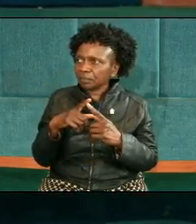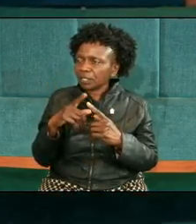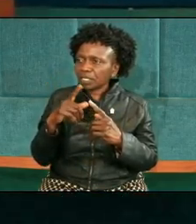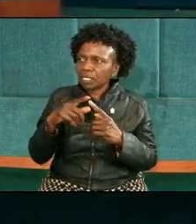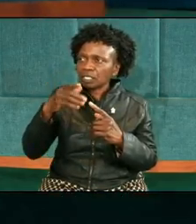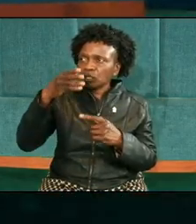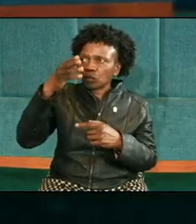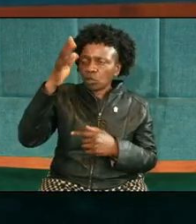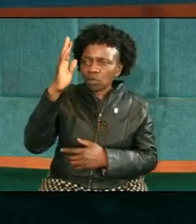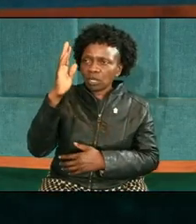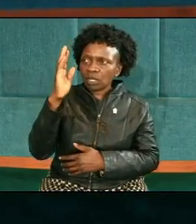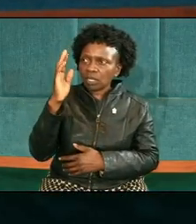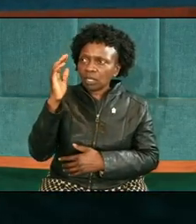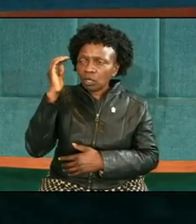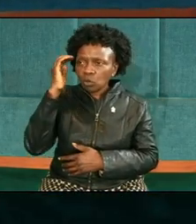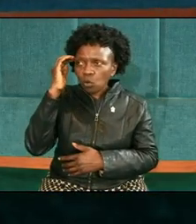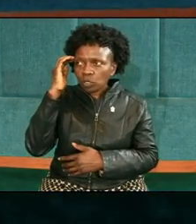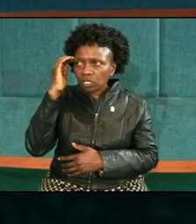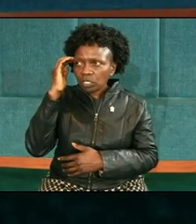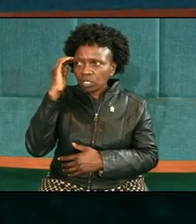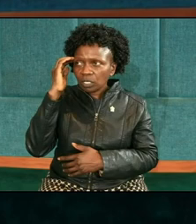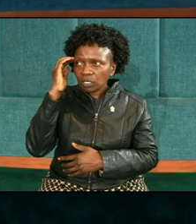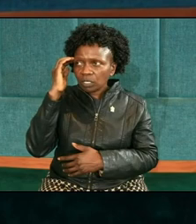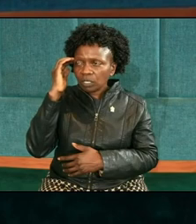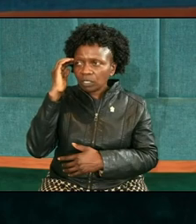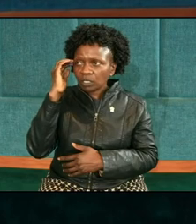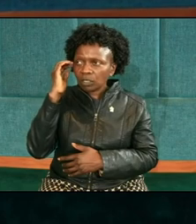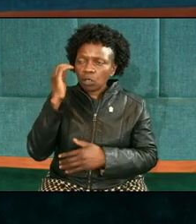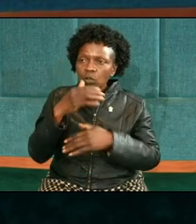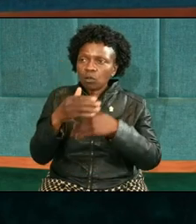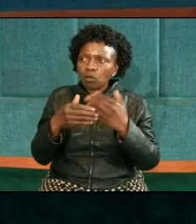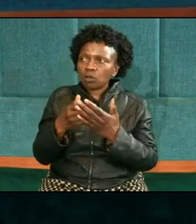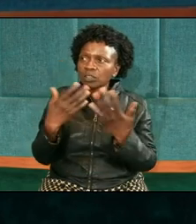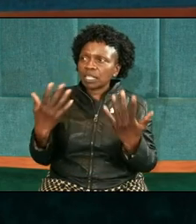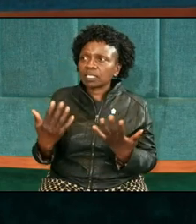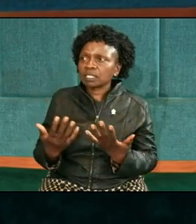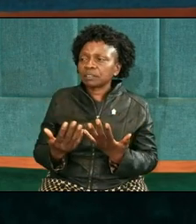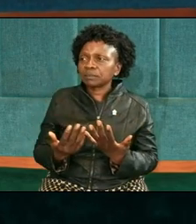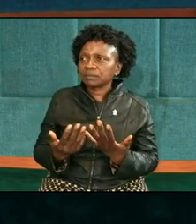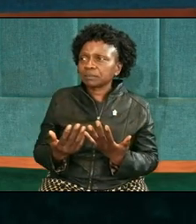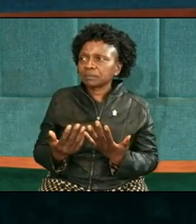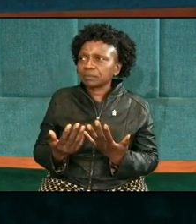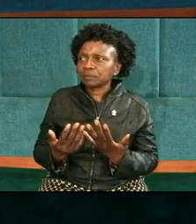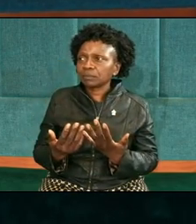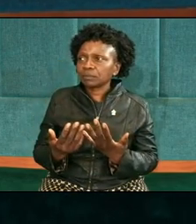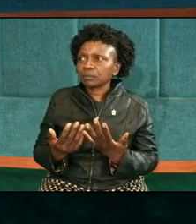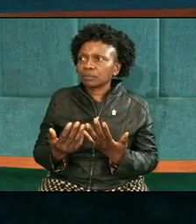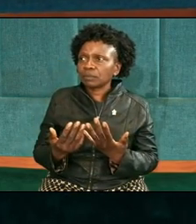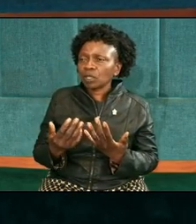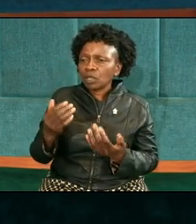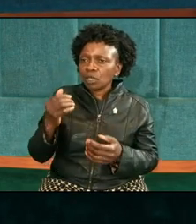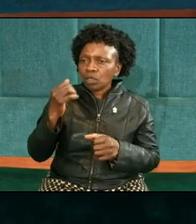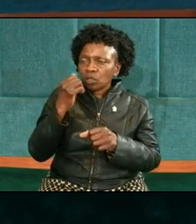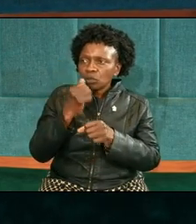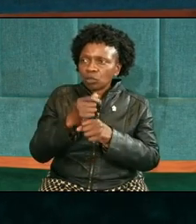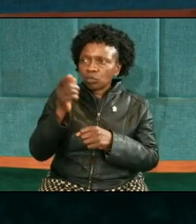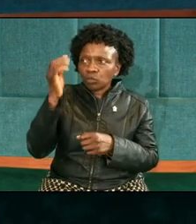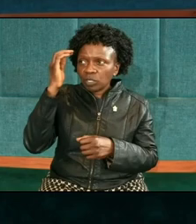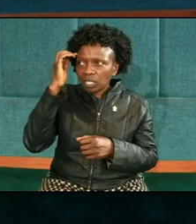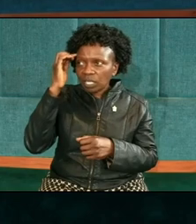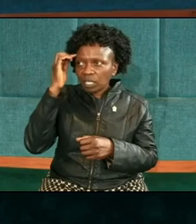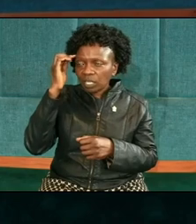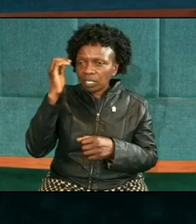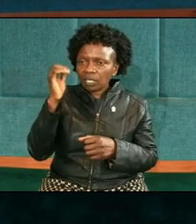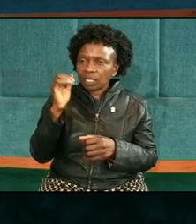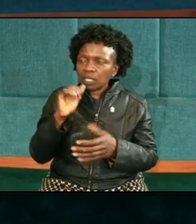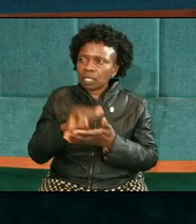Since God knows all things, yes? Don't you think that God